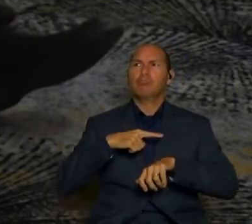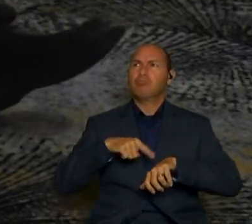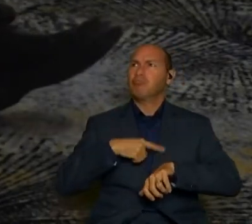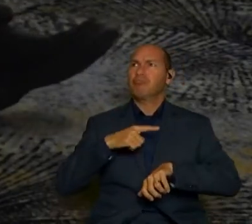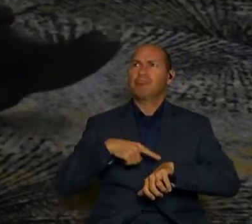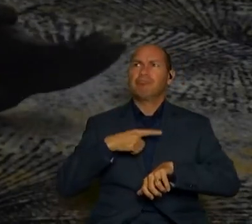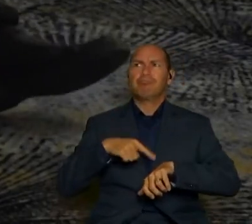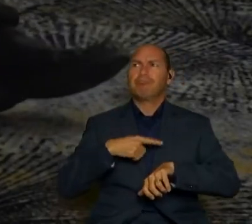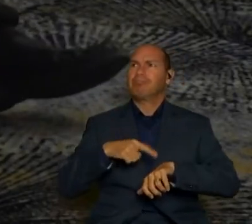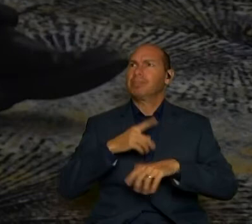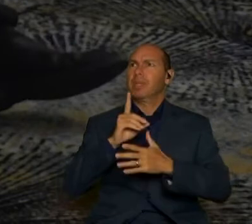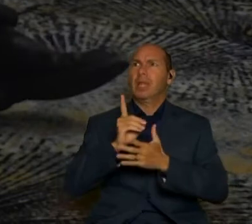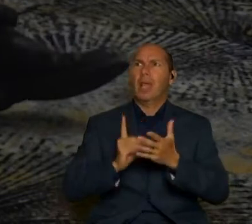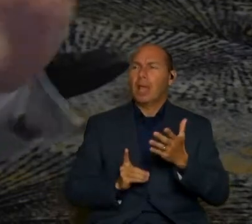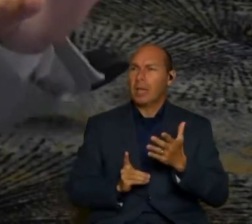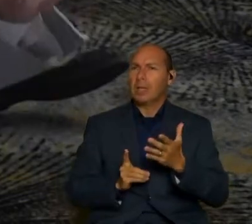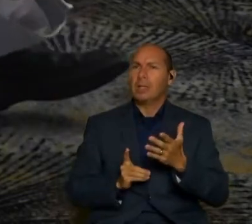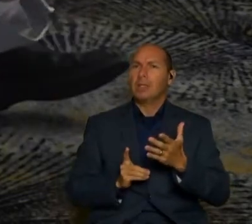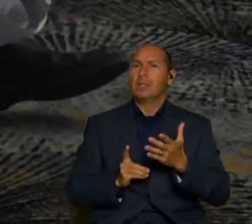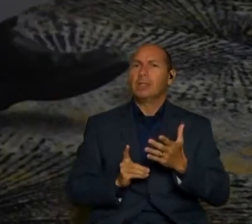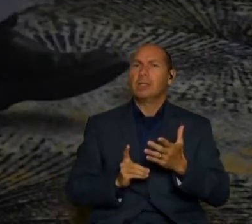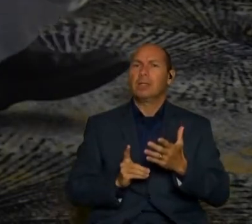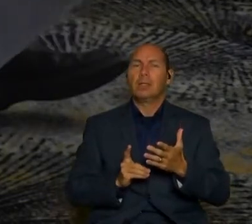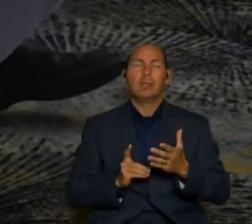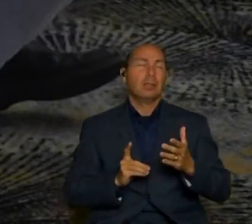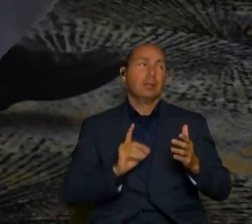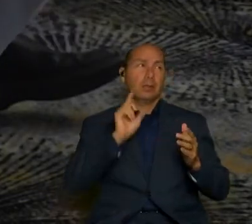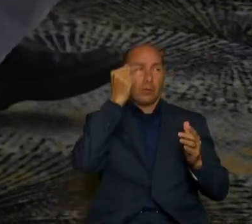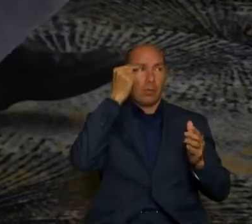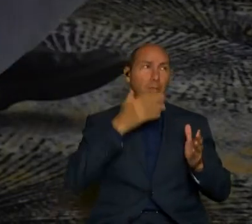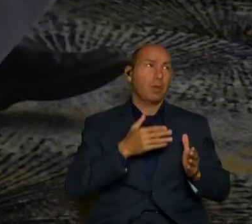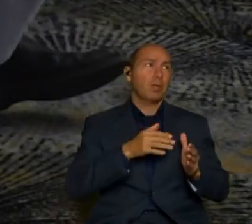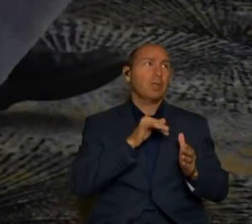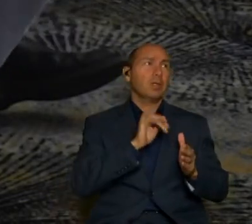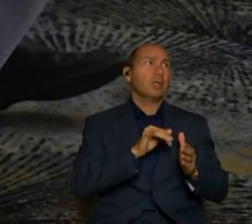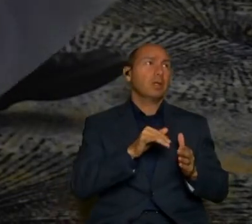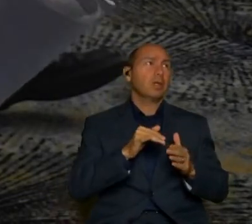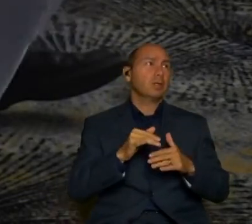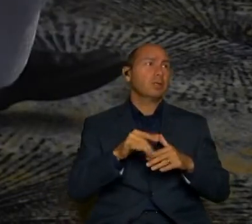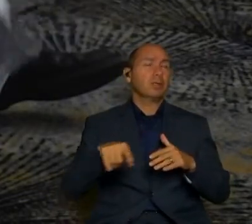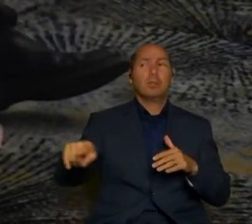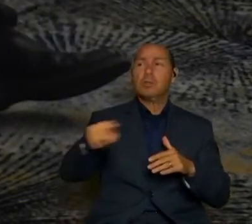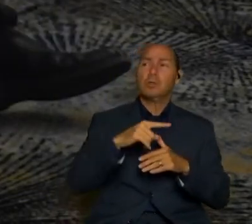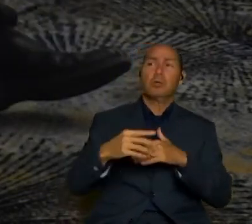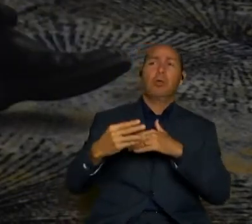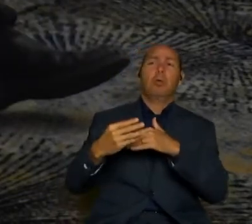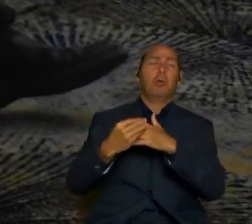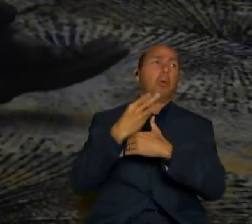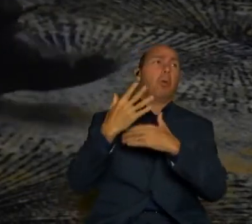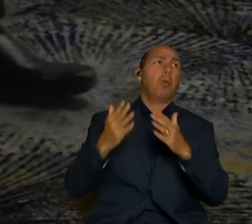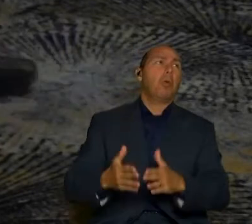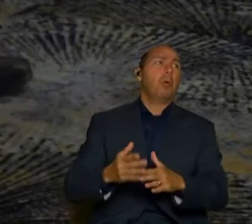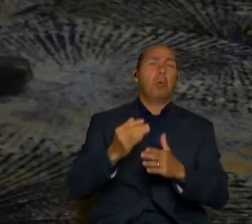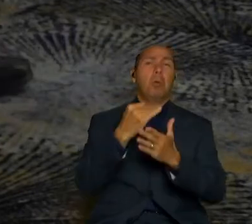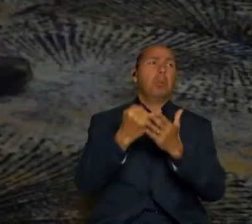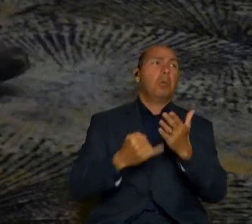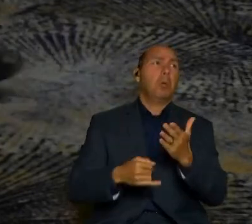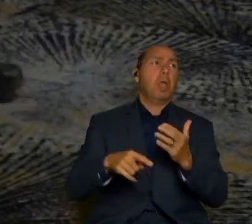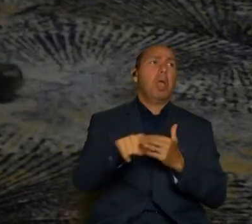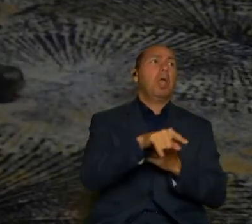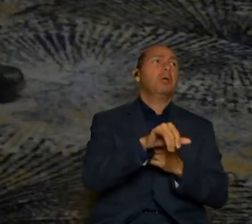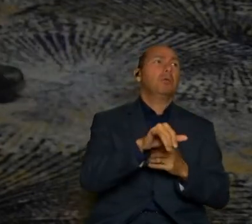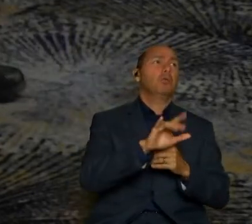designing this. This wasn't like, Governor, this wasn't like, you know, a bunch of consultants doing little drawings and we went, and this is what you need to do. Like, we